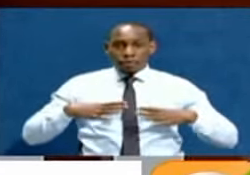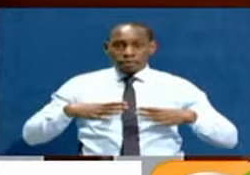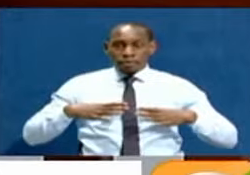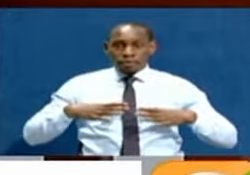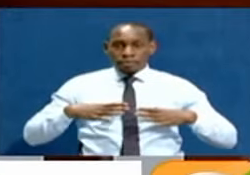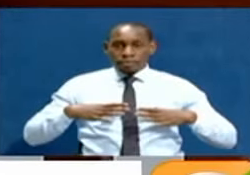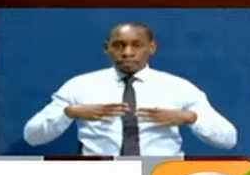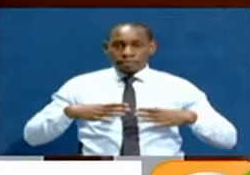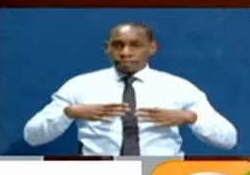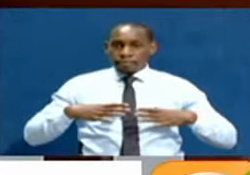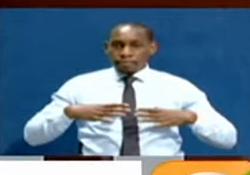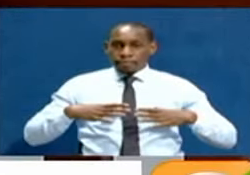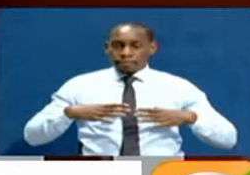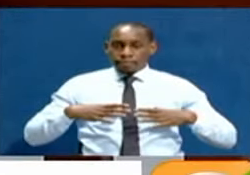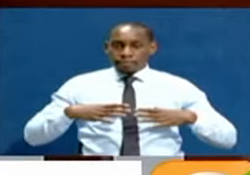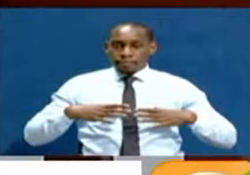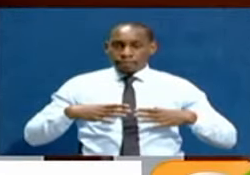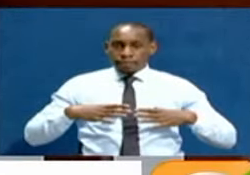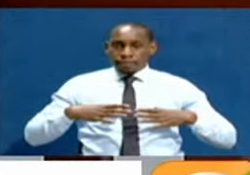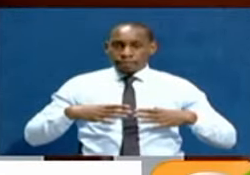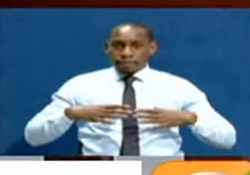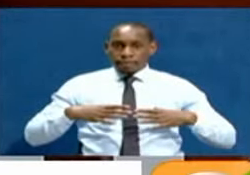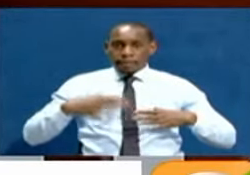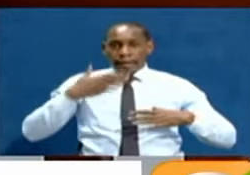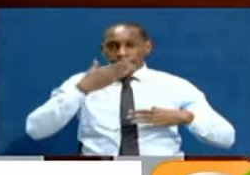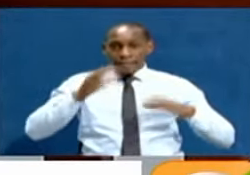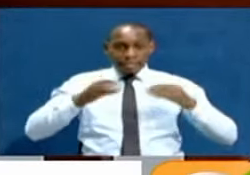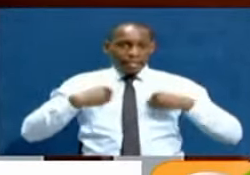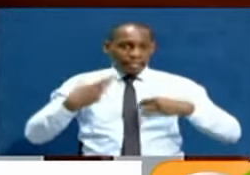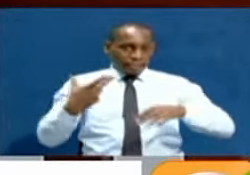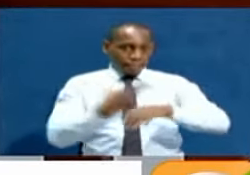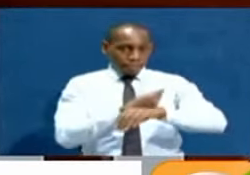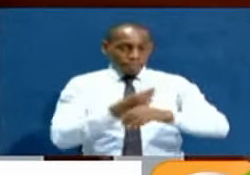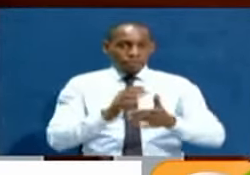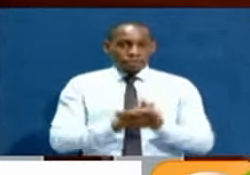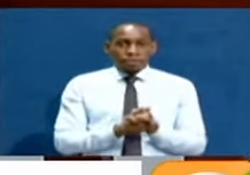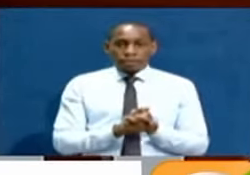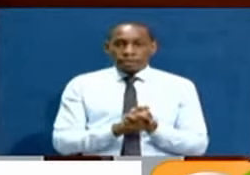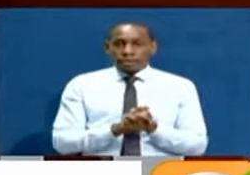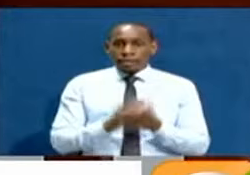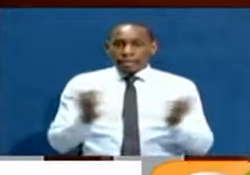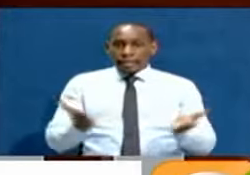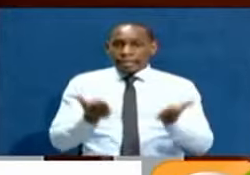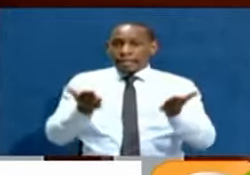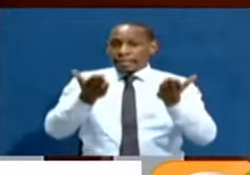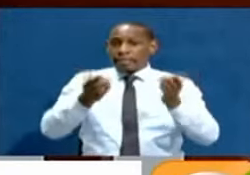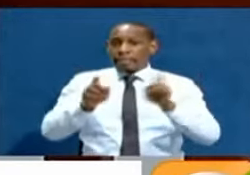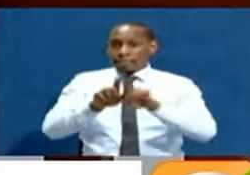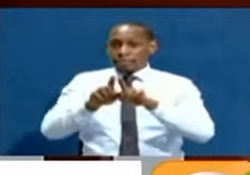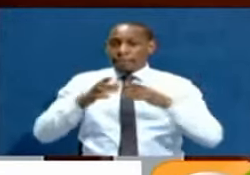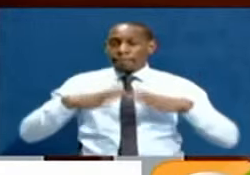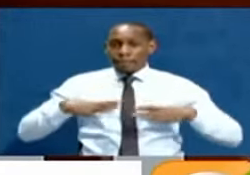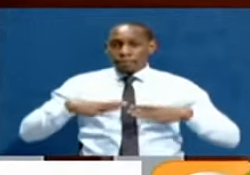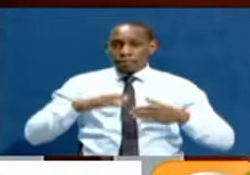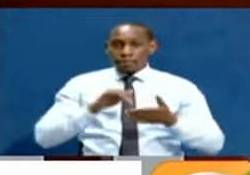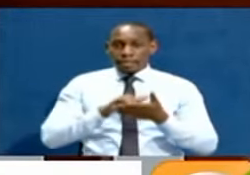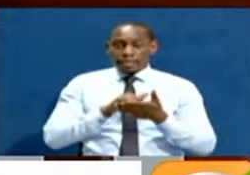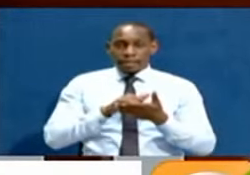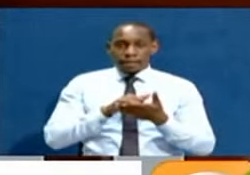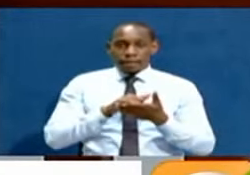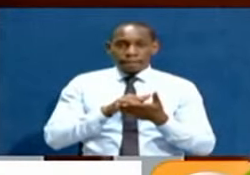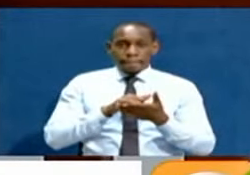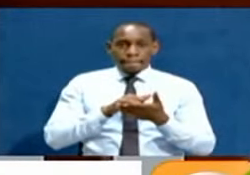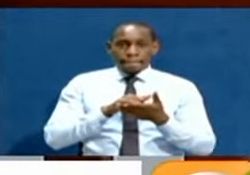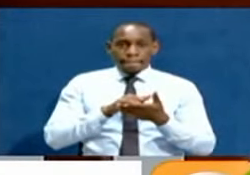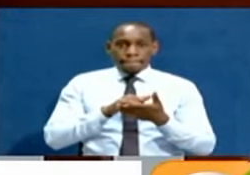doesn't matter. It gives you some immunity, and everybody should have it. I'm really urging and pushing when I have something